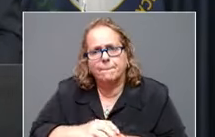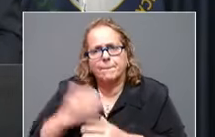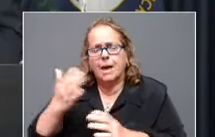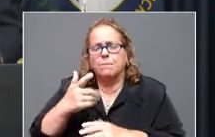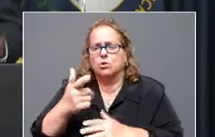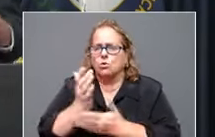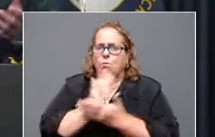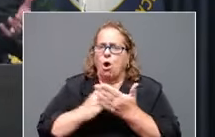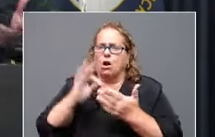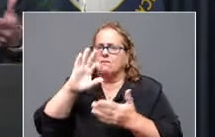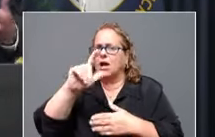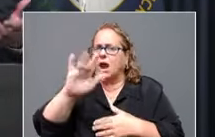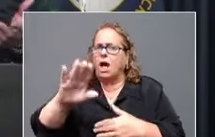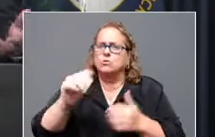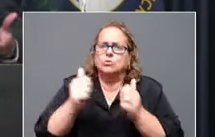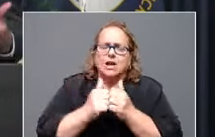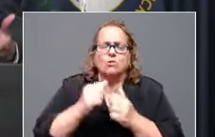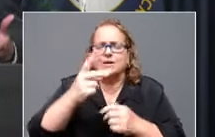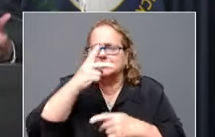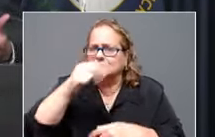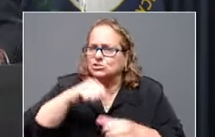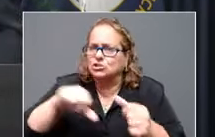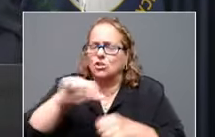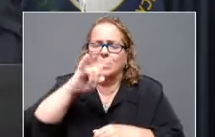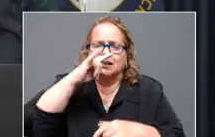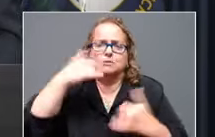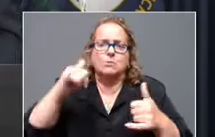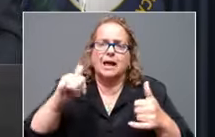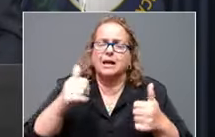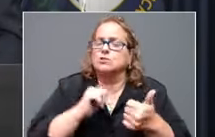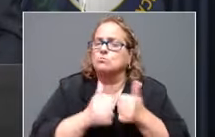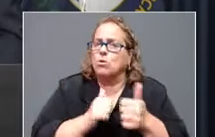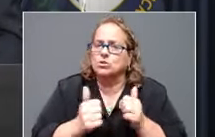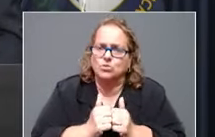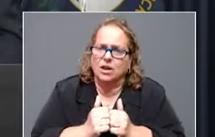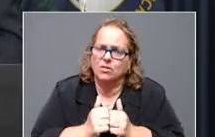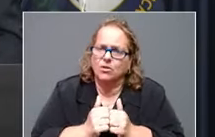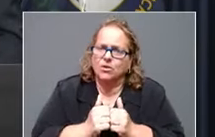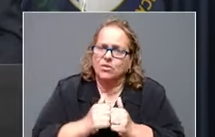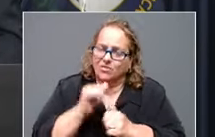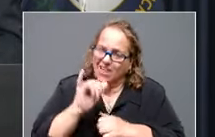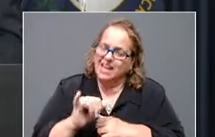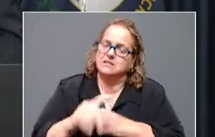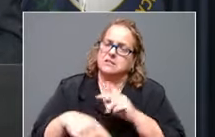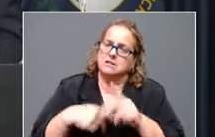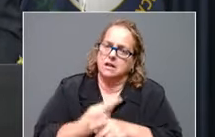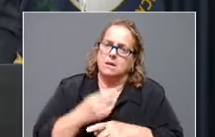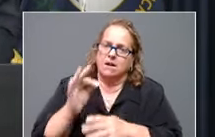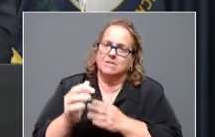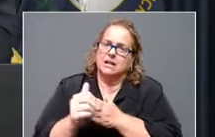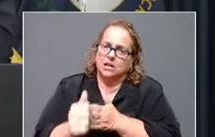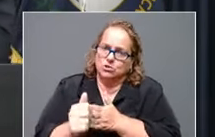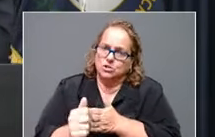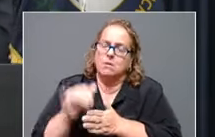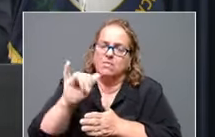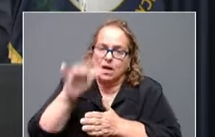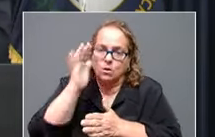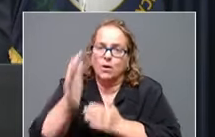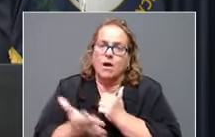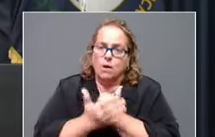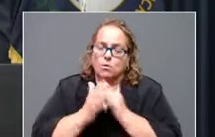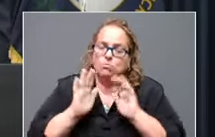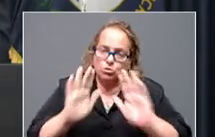club together or see each other or their kids play sports together. You know, that's the type of leadership that's going to help to push us